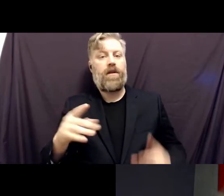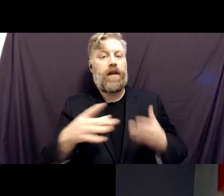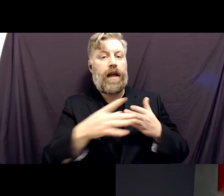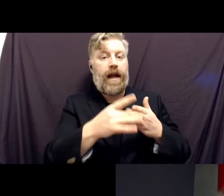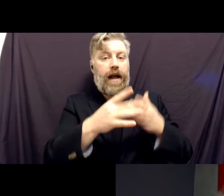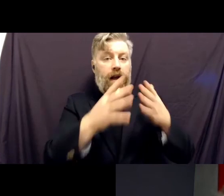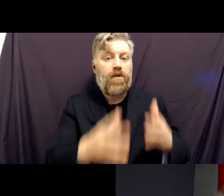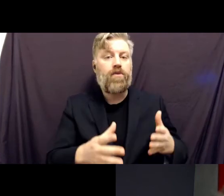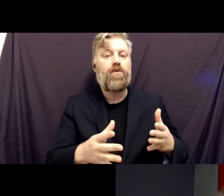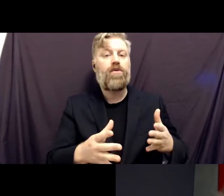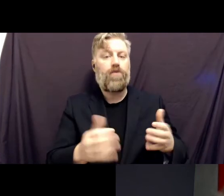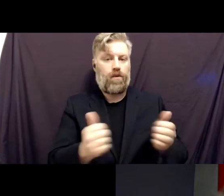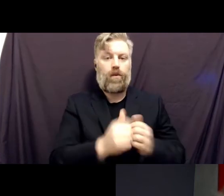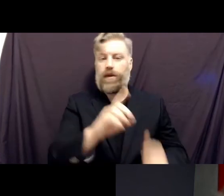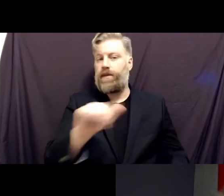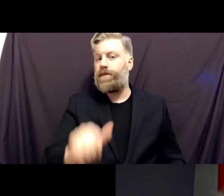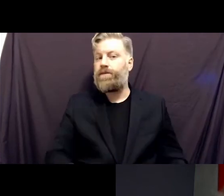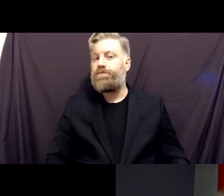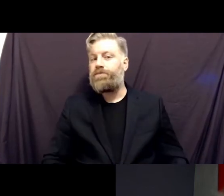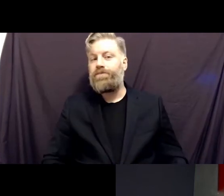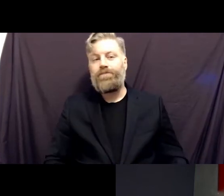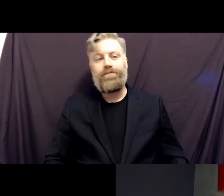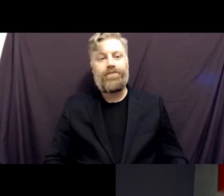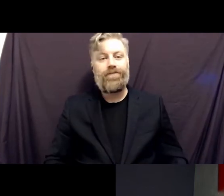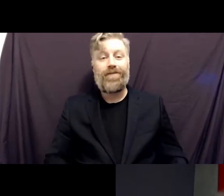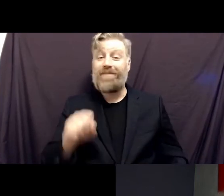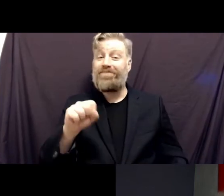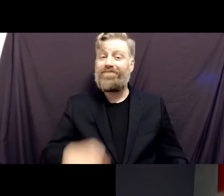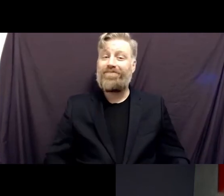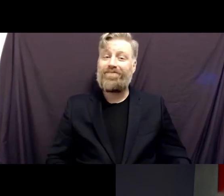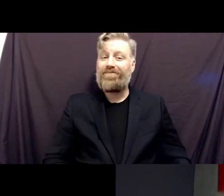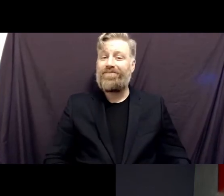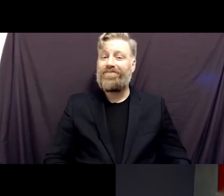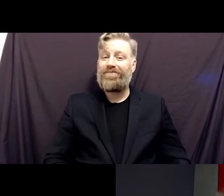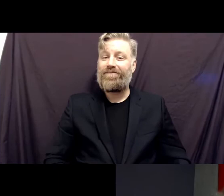guiders with disabilities. Yeah.